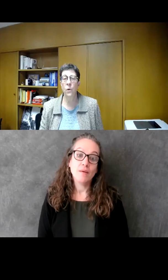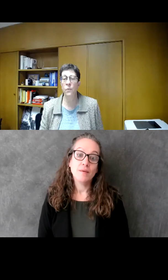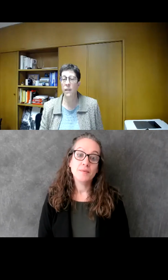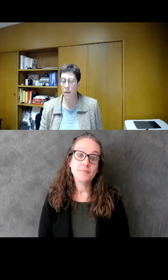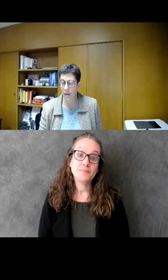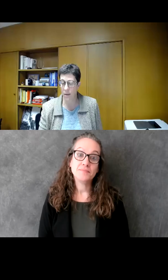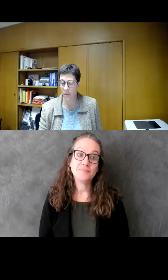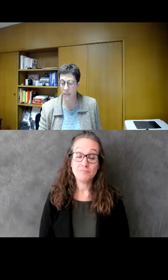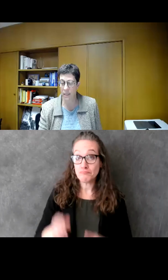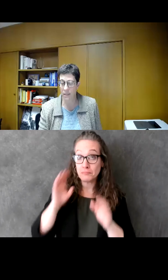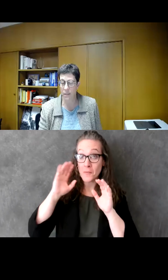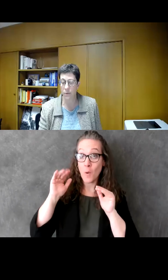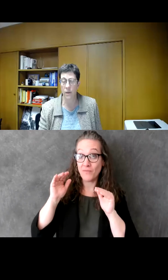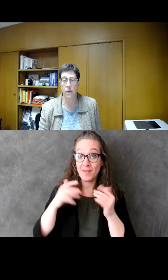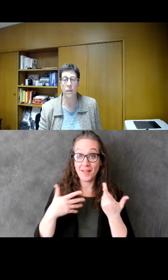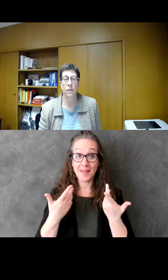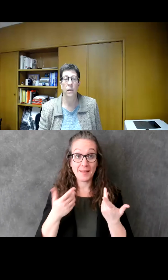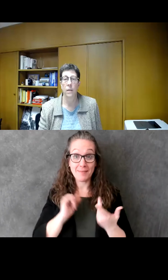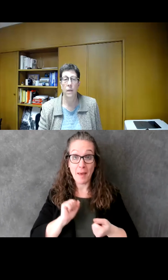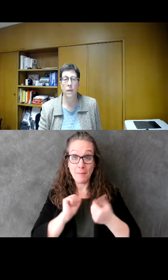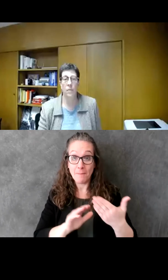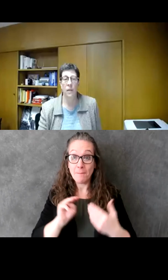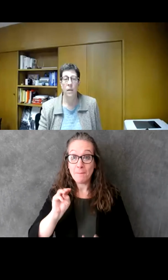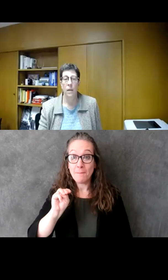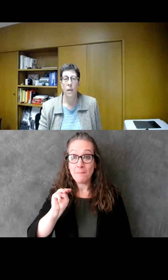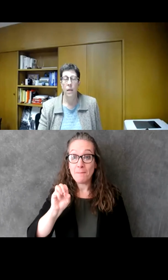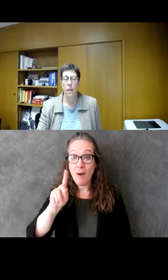So hopefully that model makes sense to you all.